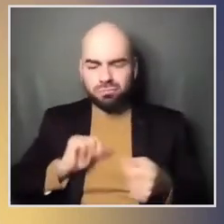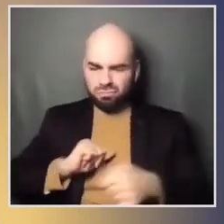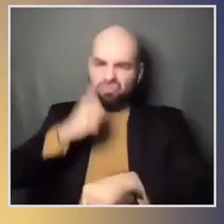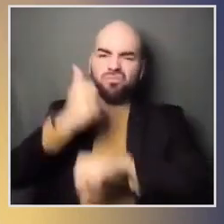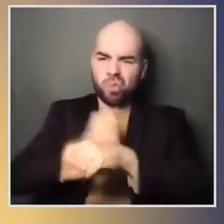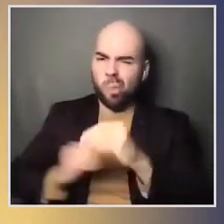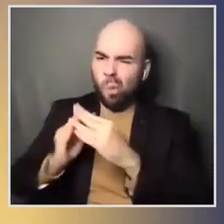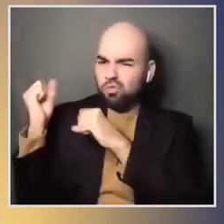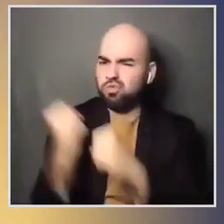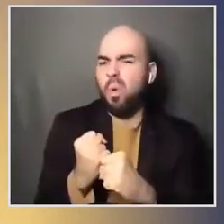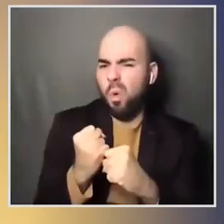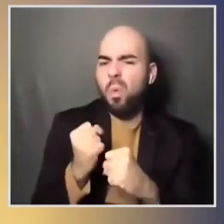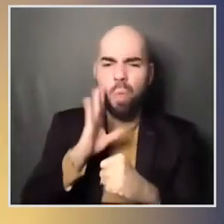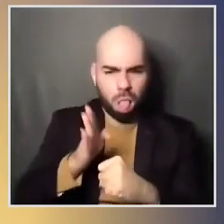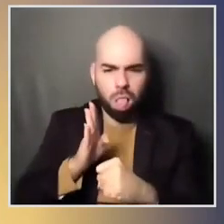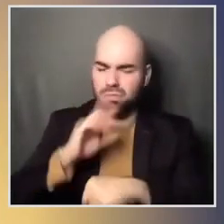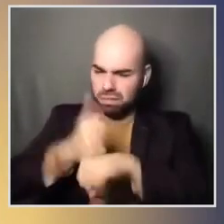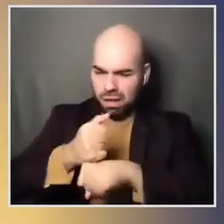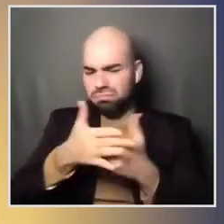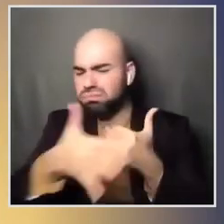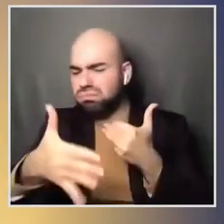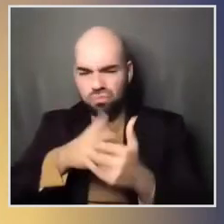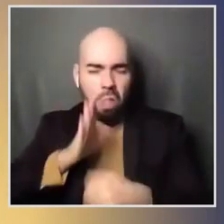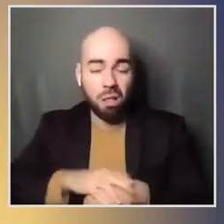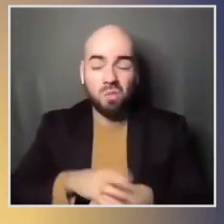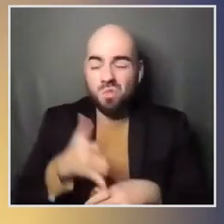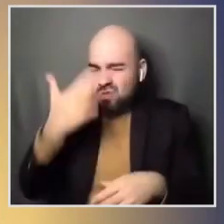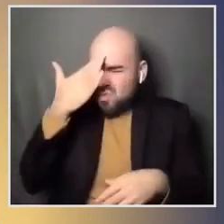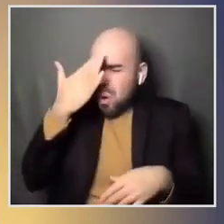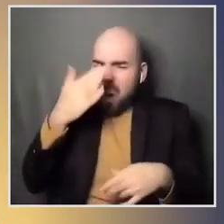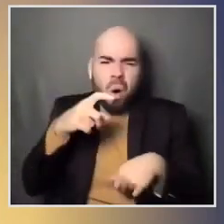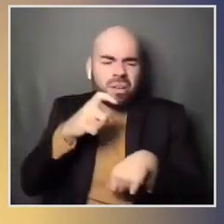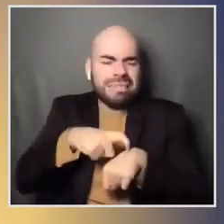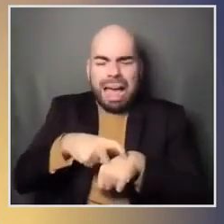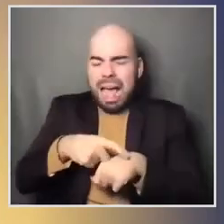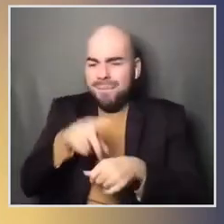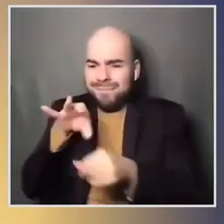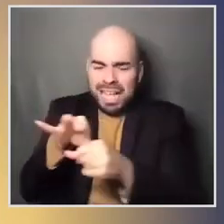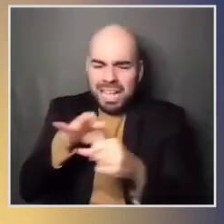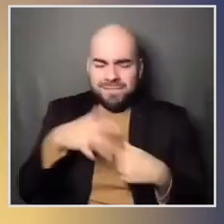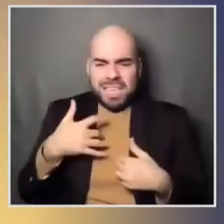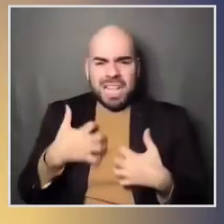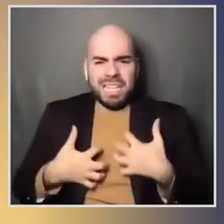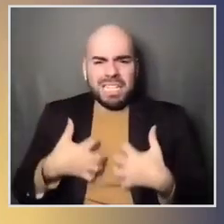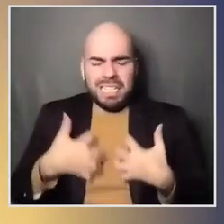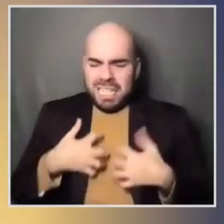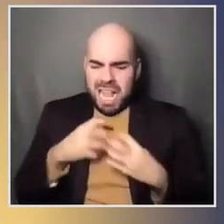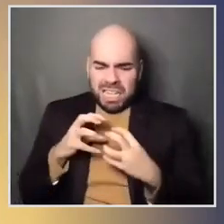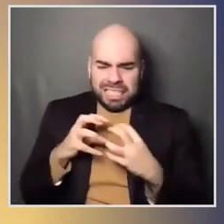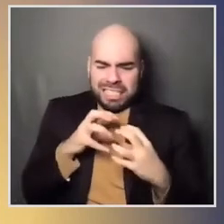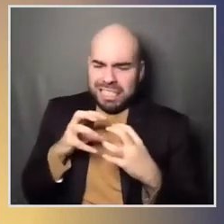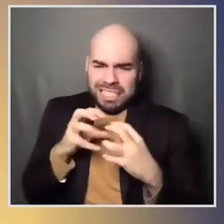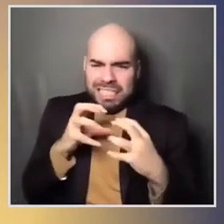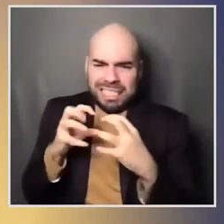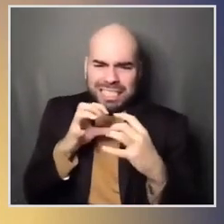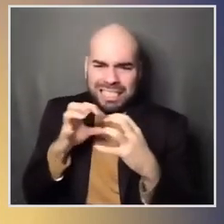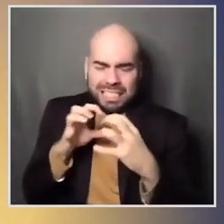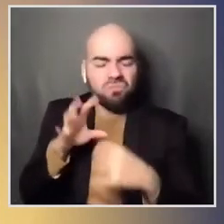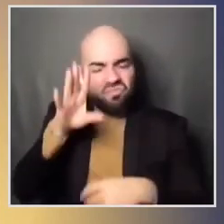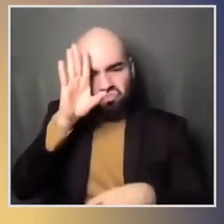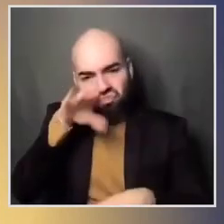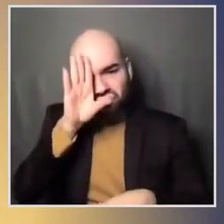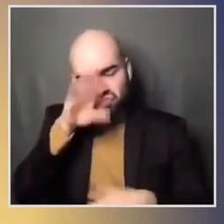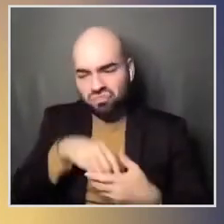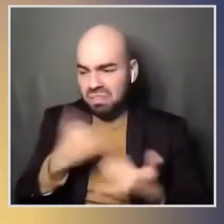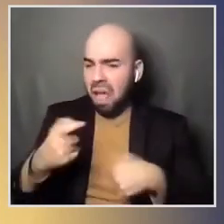know tensions are high. They can be high after a tough election, one like we've had. But we need to remember, we